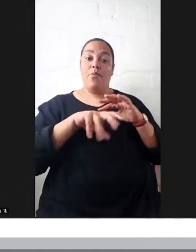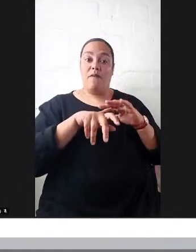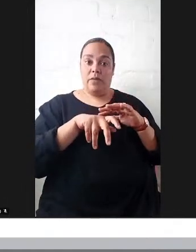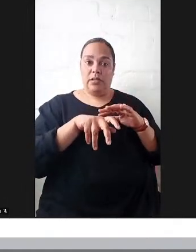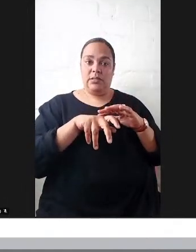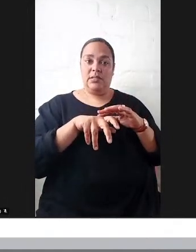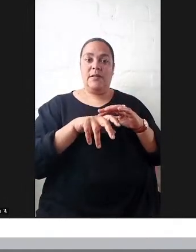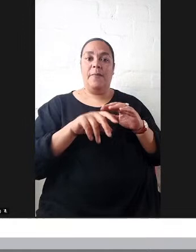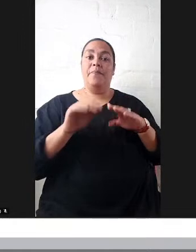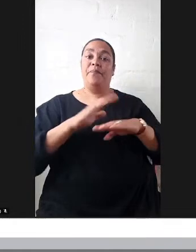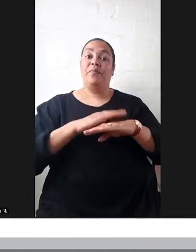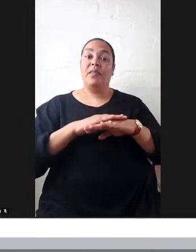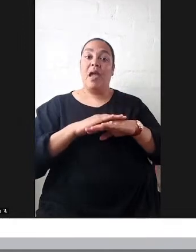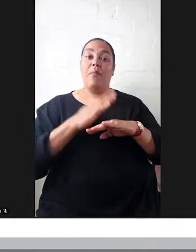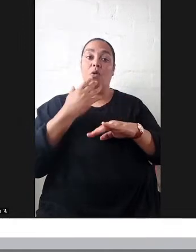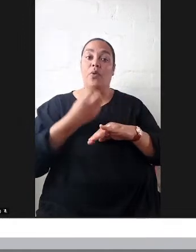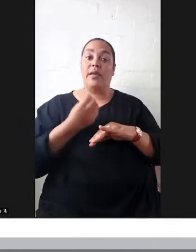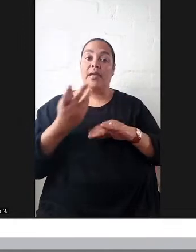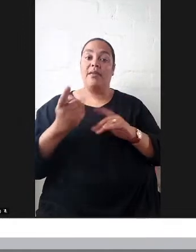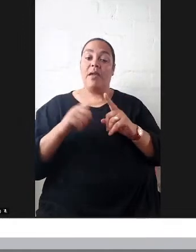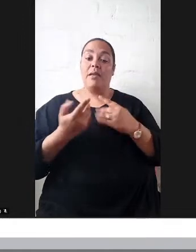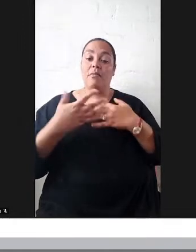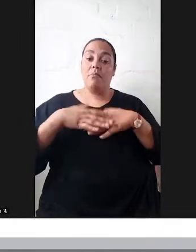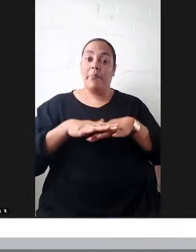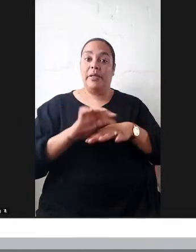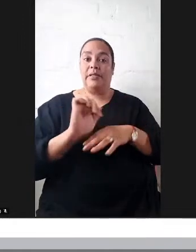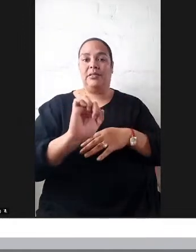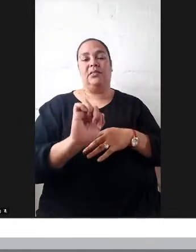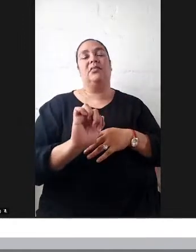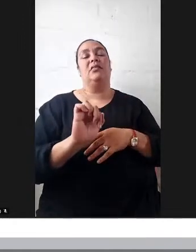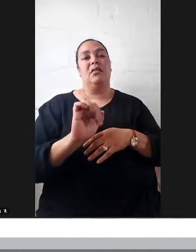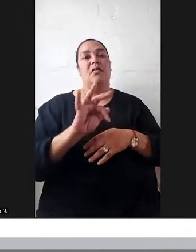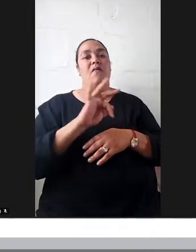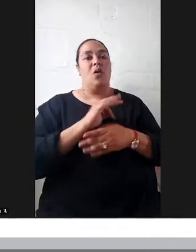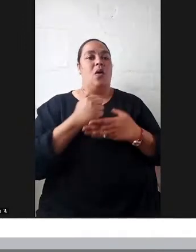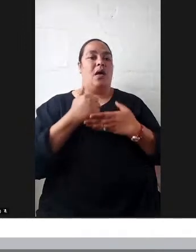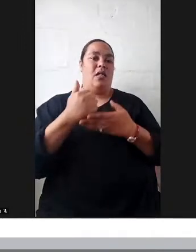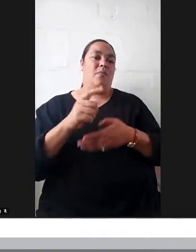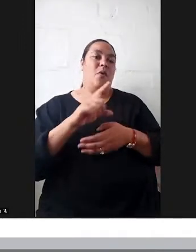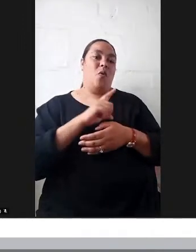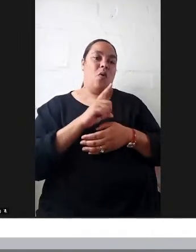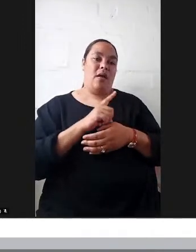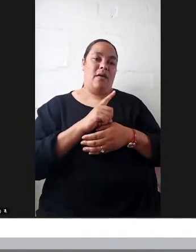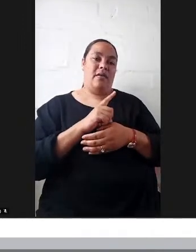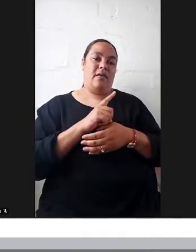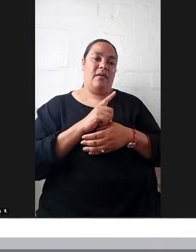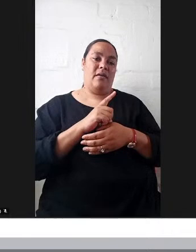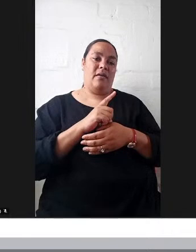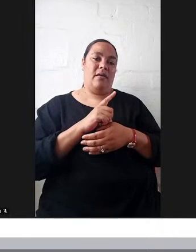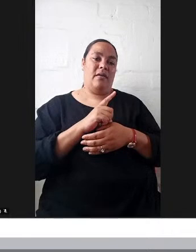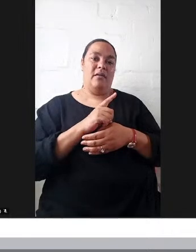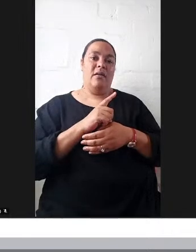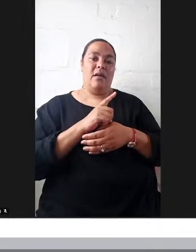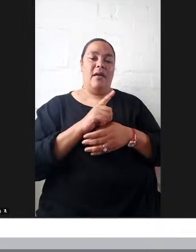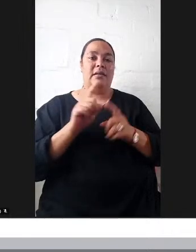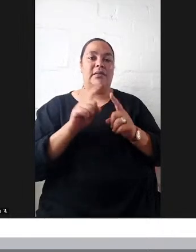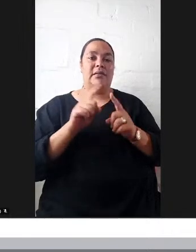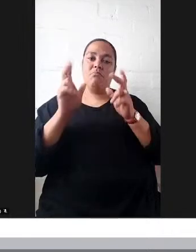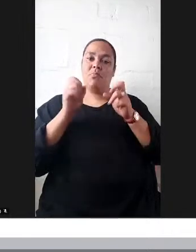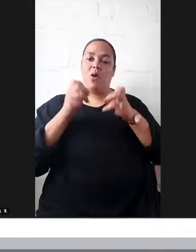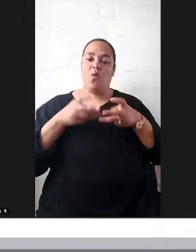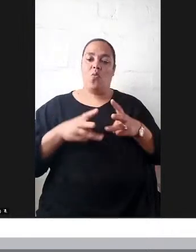timing and the implication thereof, it always helps so that an impression, you know, which is